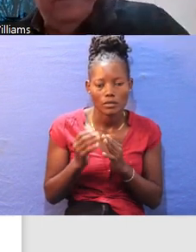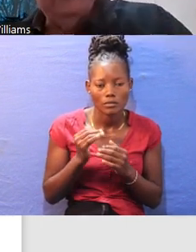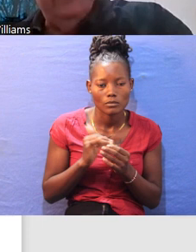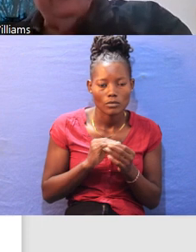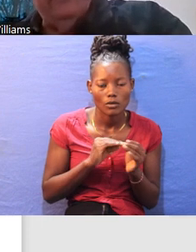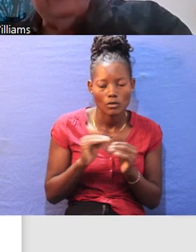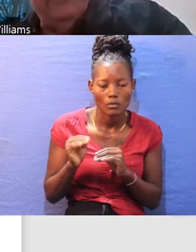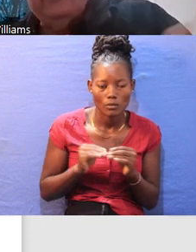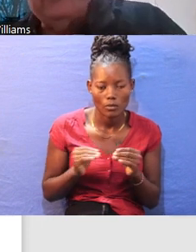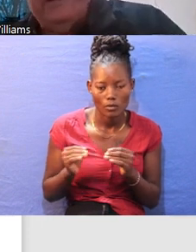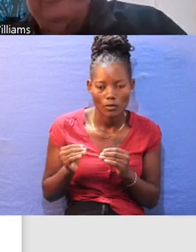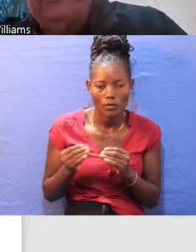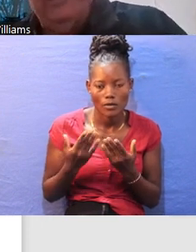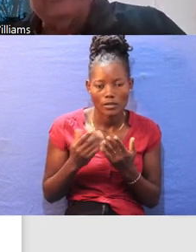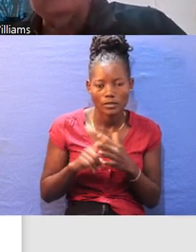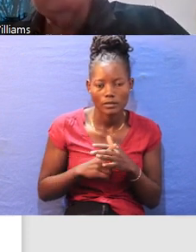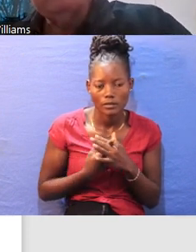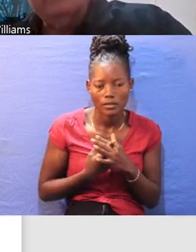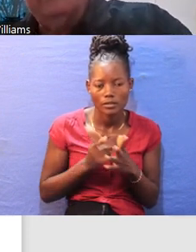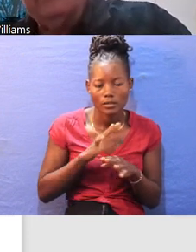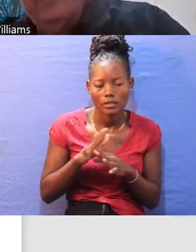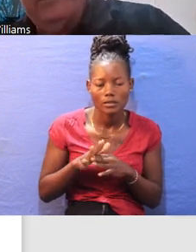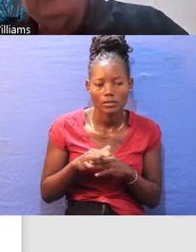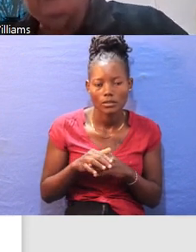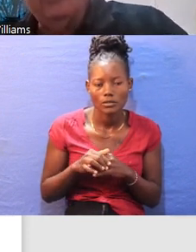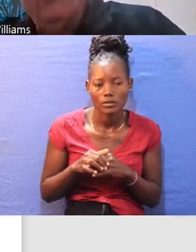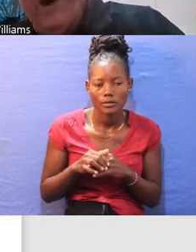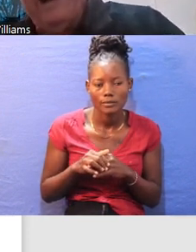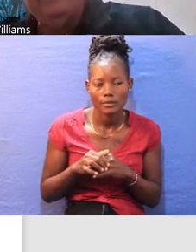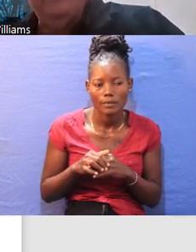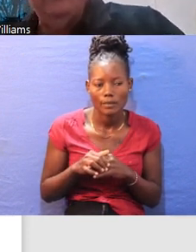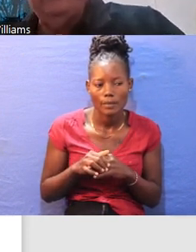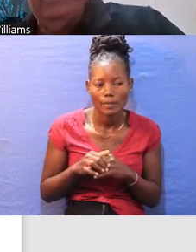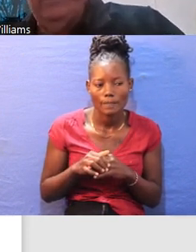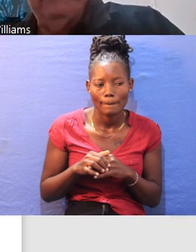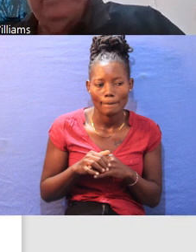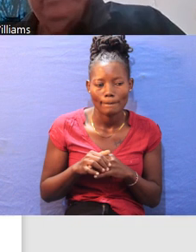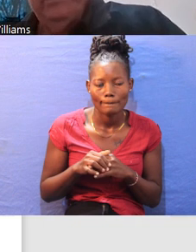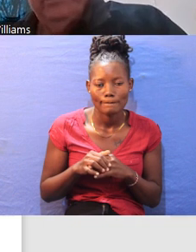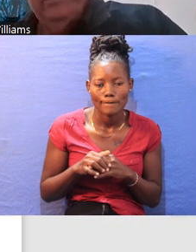4 reps. For acceleration, 3 to 6. The acceleration is not quite as